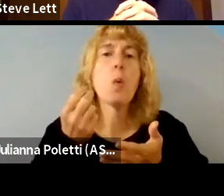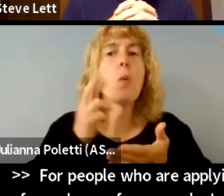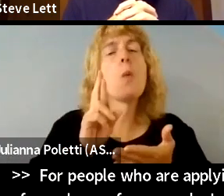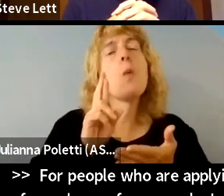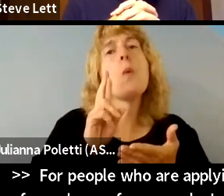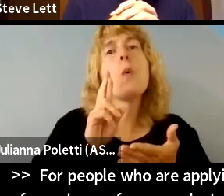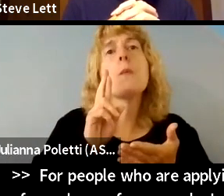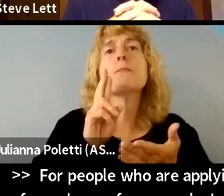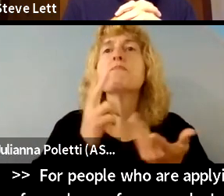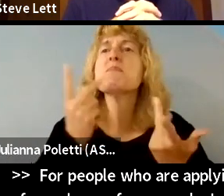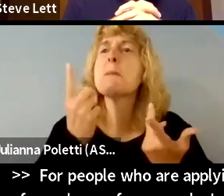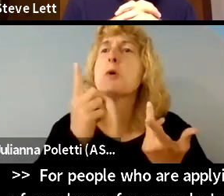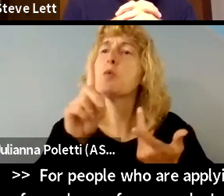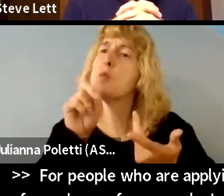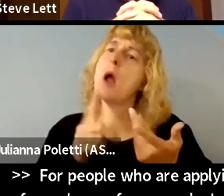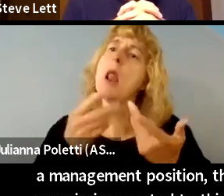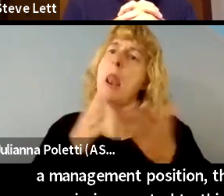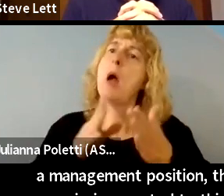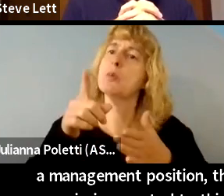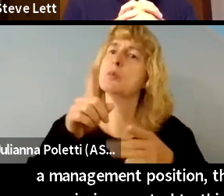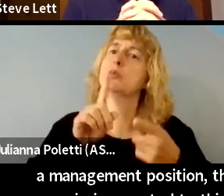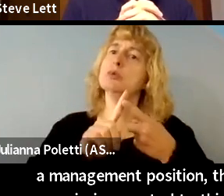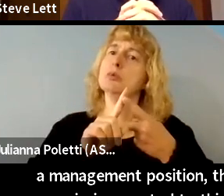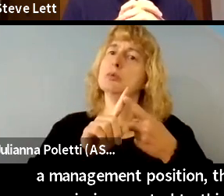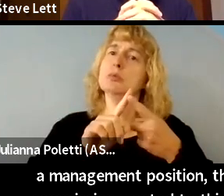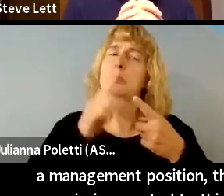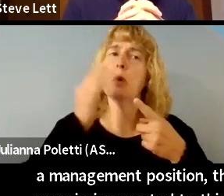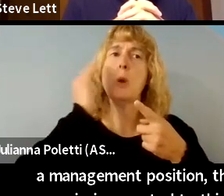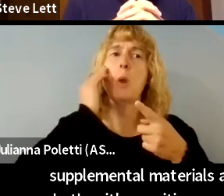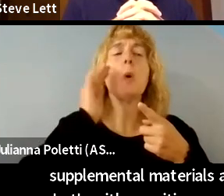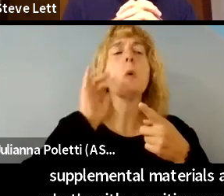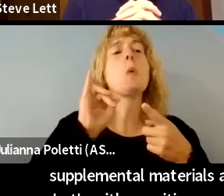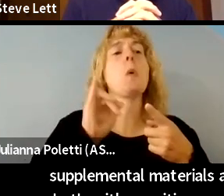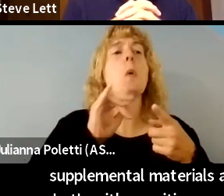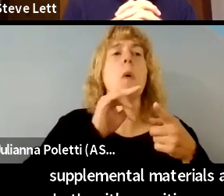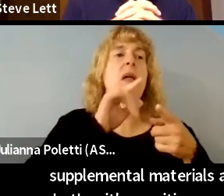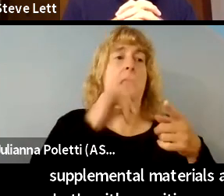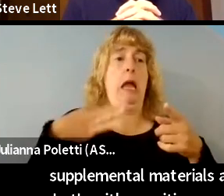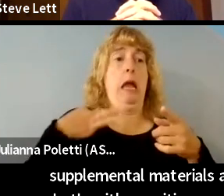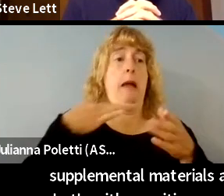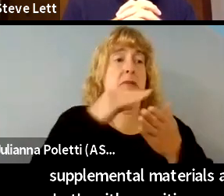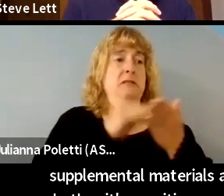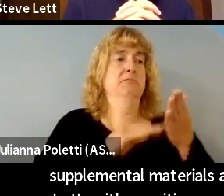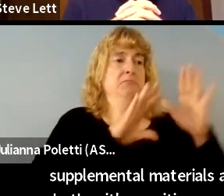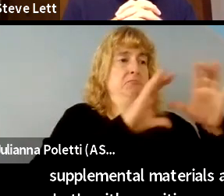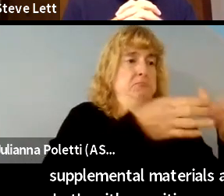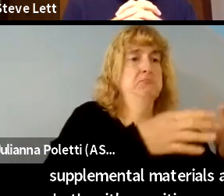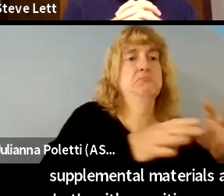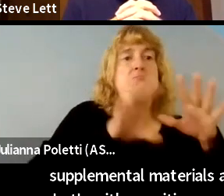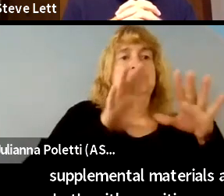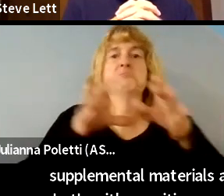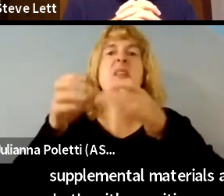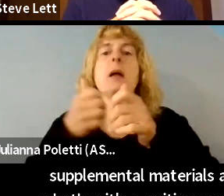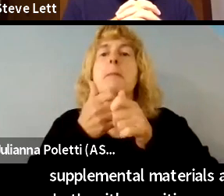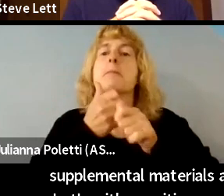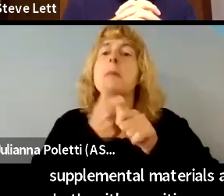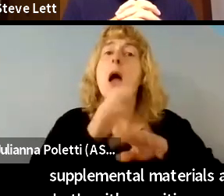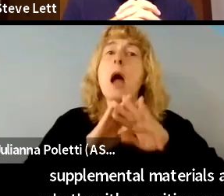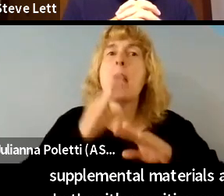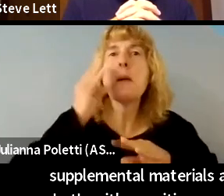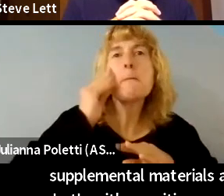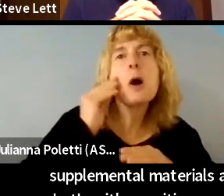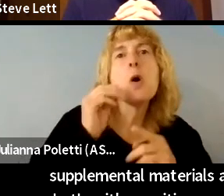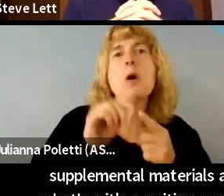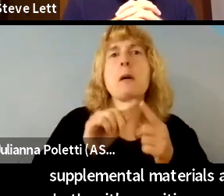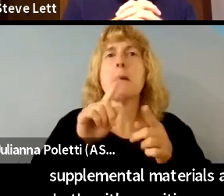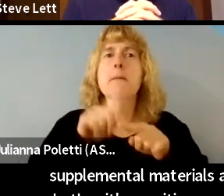questions that would allow you to put them into buckets based on experience or other things, even more than their resume and cover letter. That's an